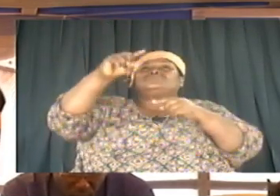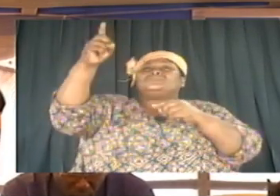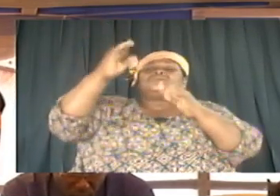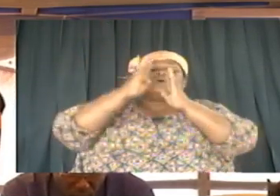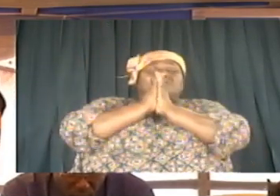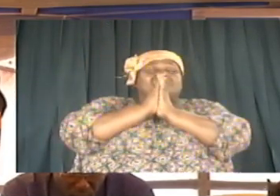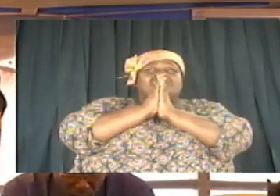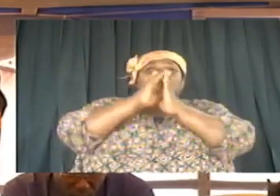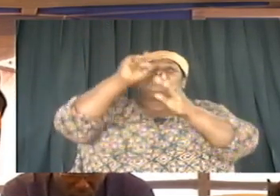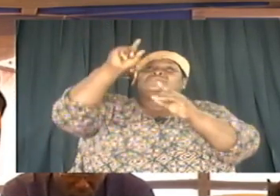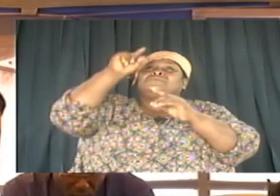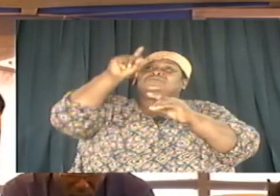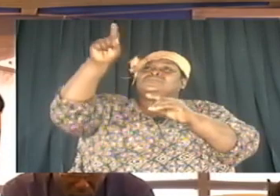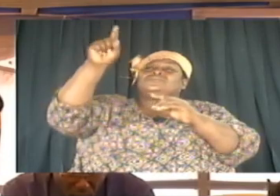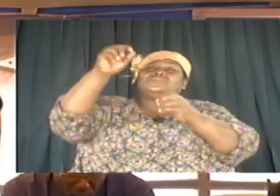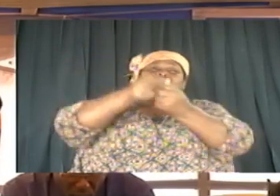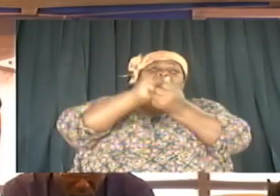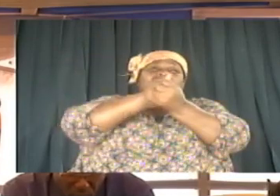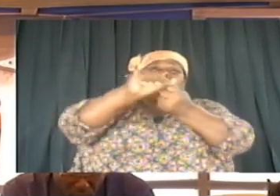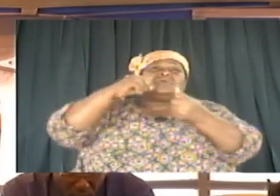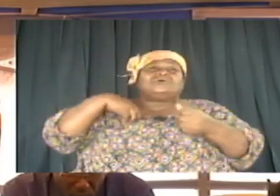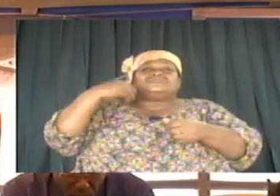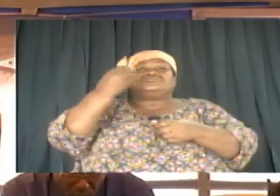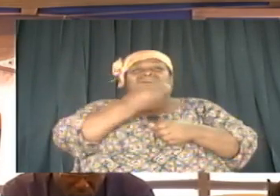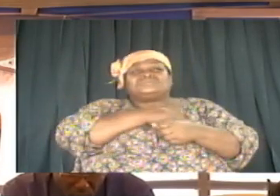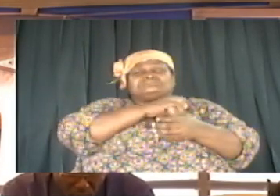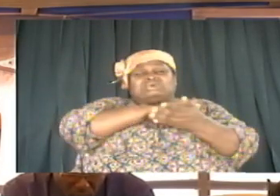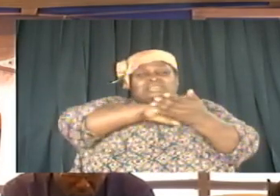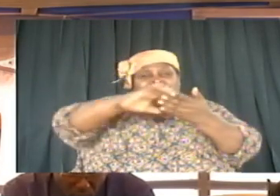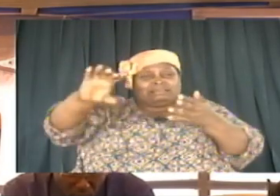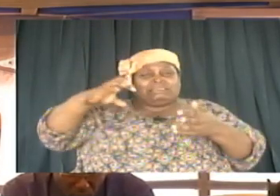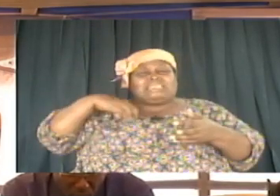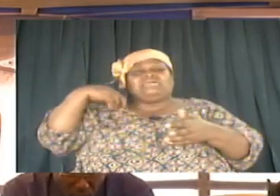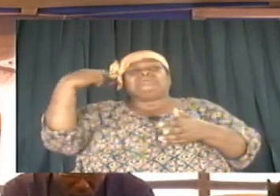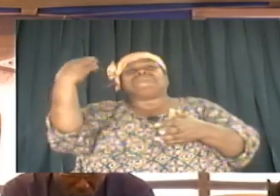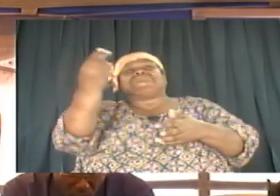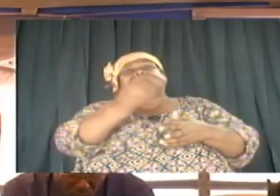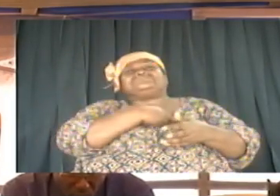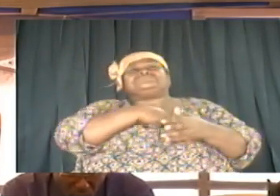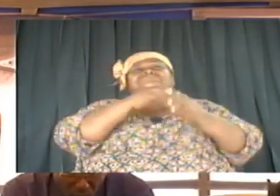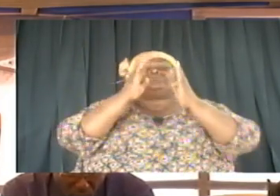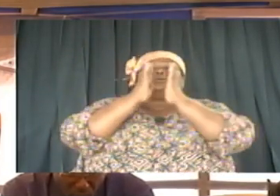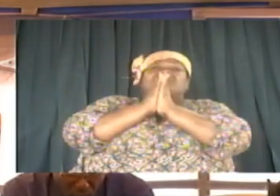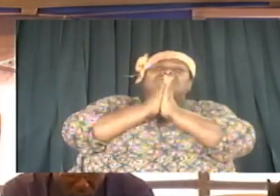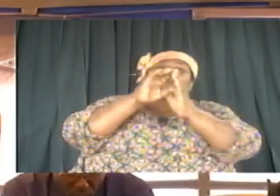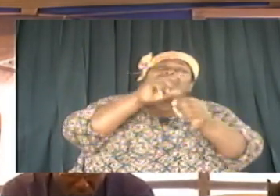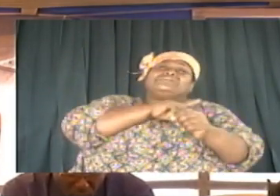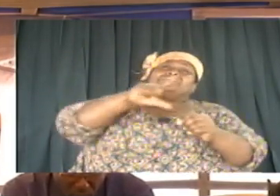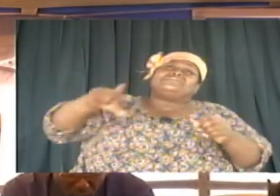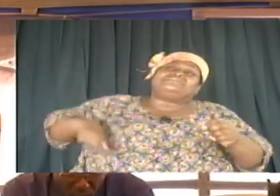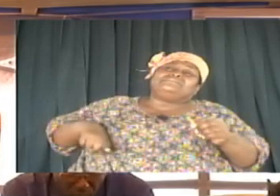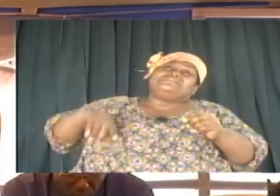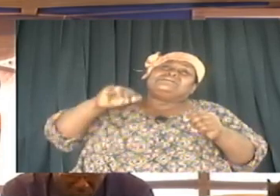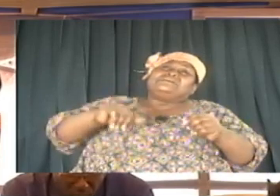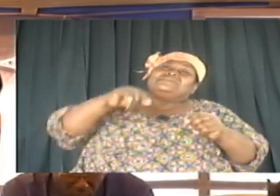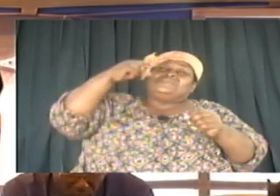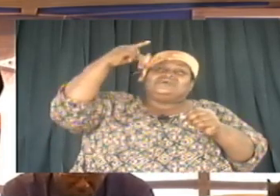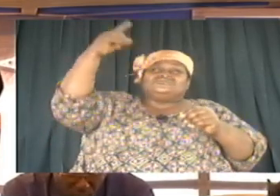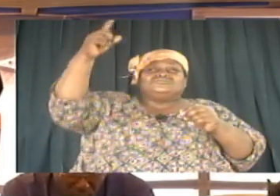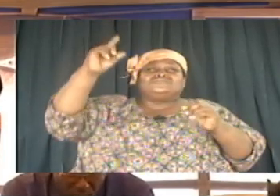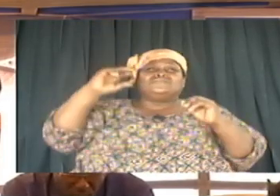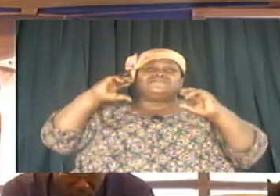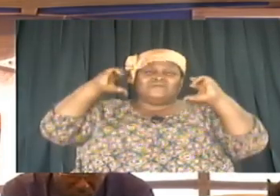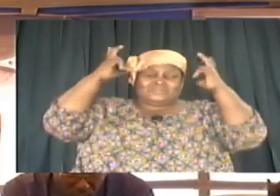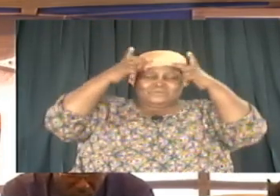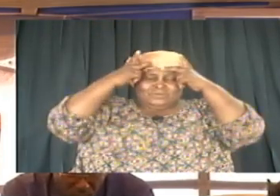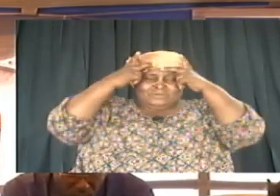us. I pray, Father in heaven, that you will cleanse us. I pray, Lord, that you will, from the crown of